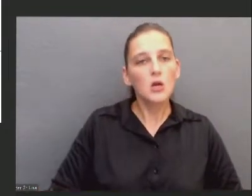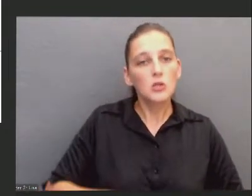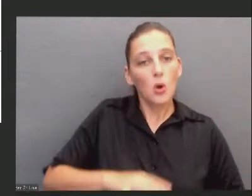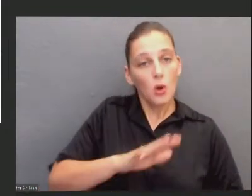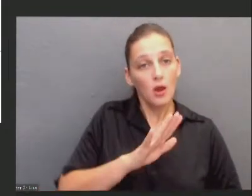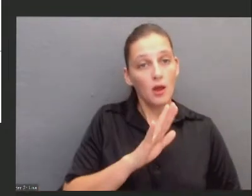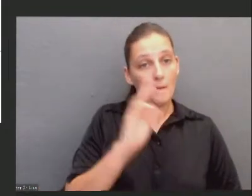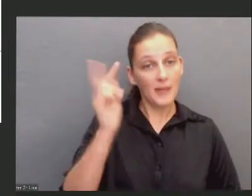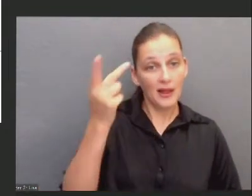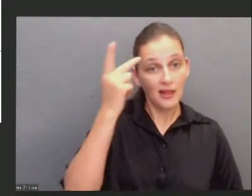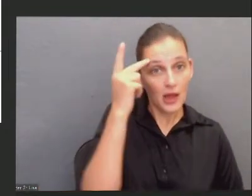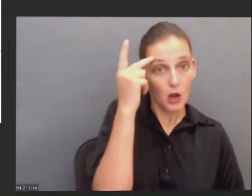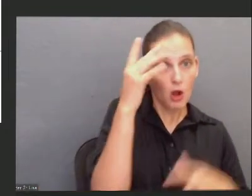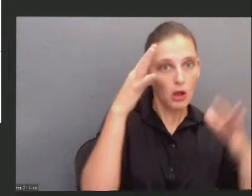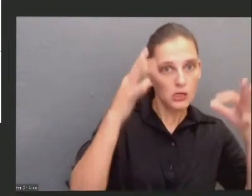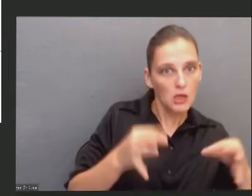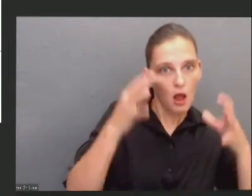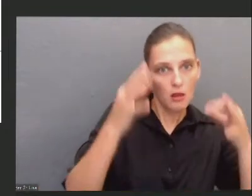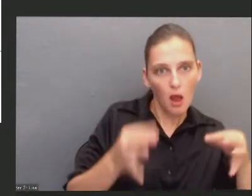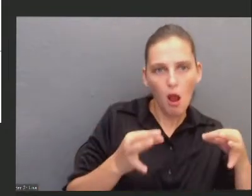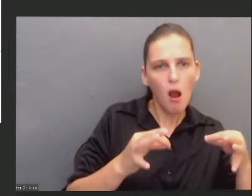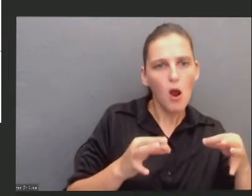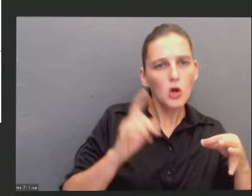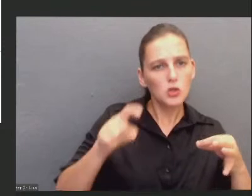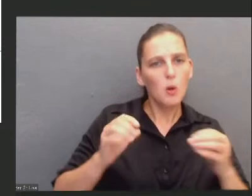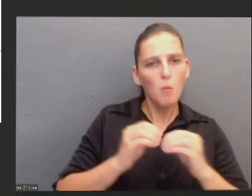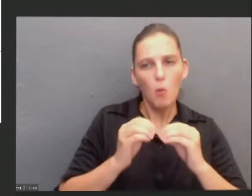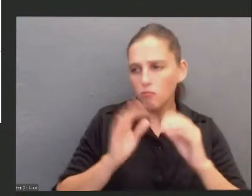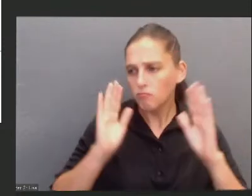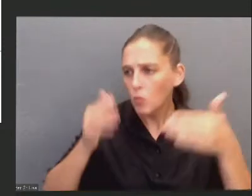in an apolitical manner.